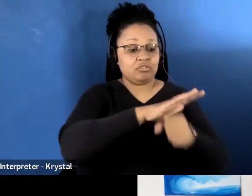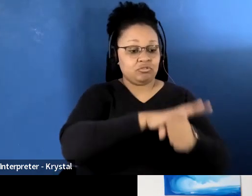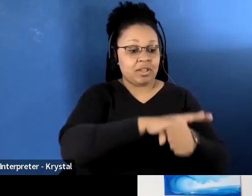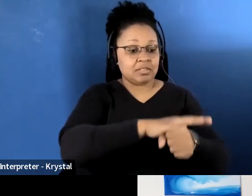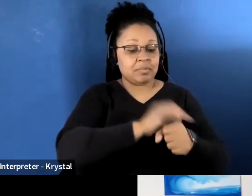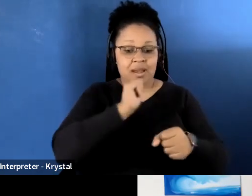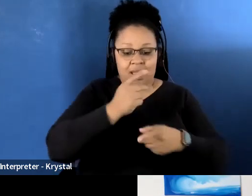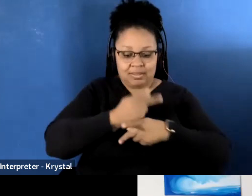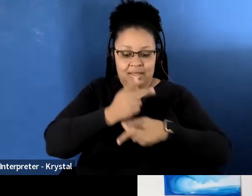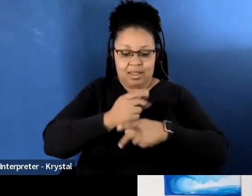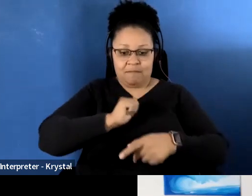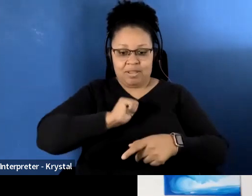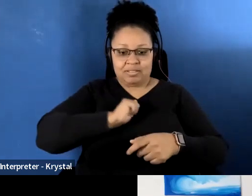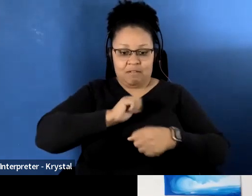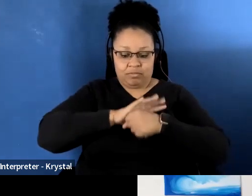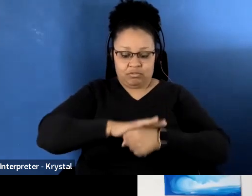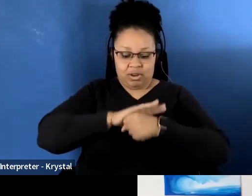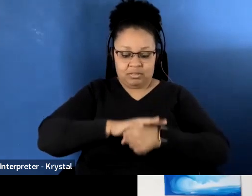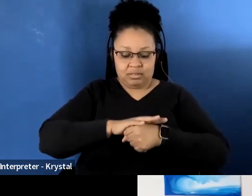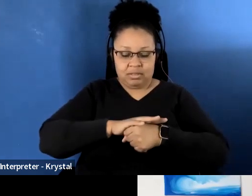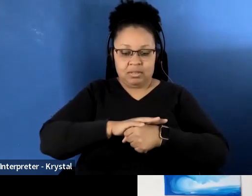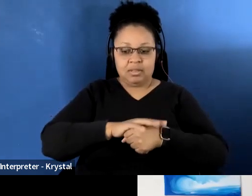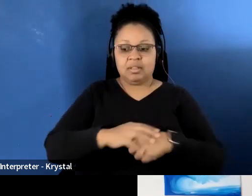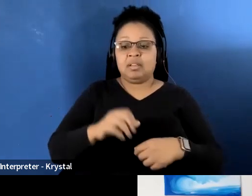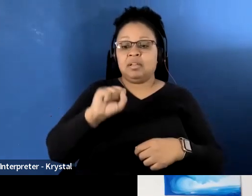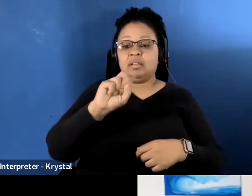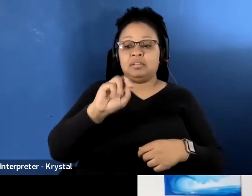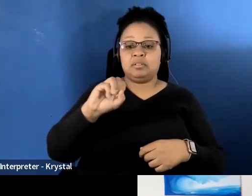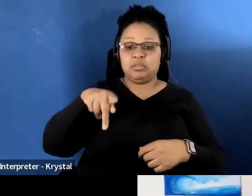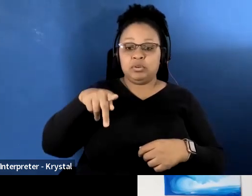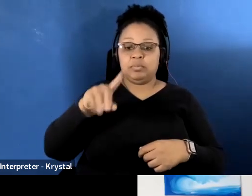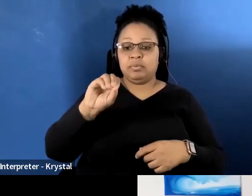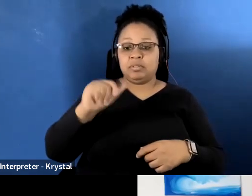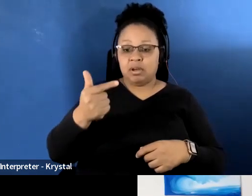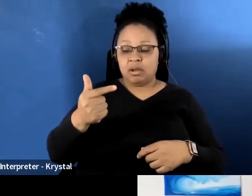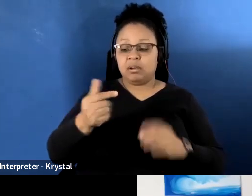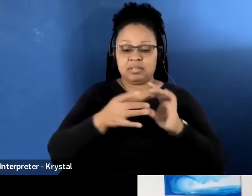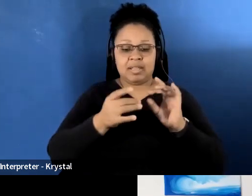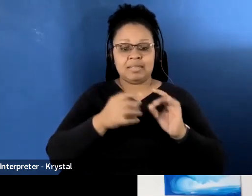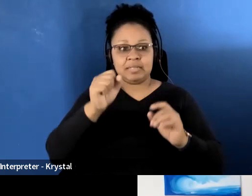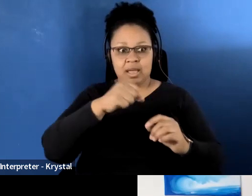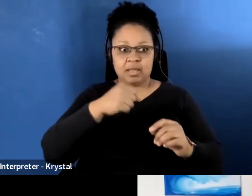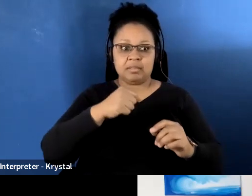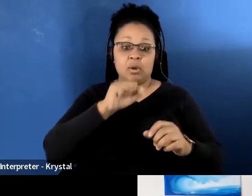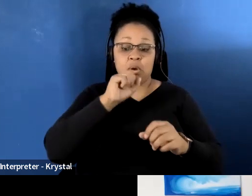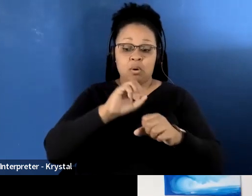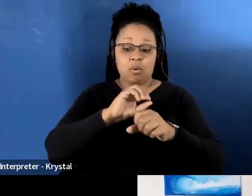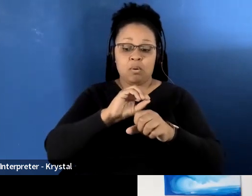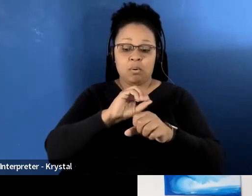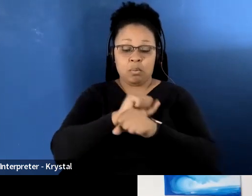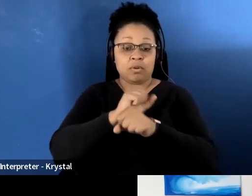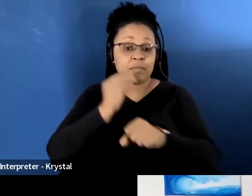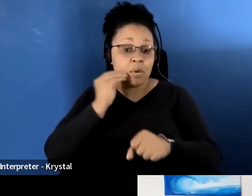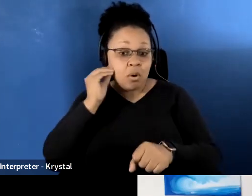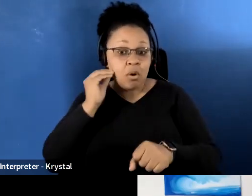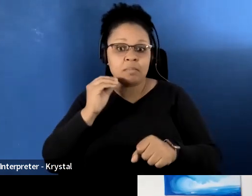level? Yeah. Snoop Dogg, I agree. I get so much more done at home when I can isolate and focus.